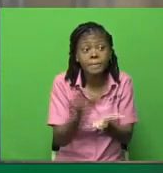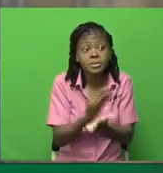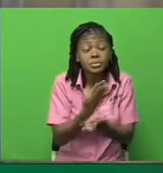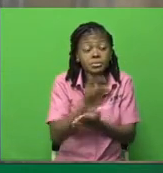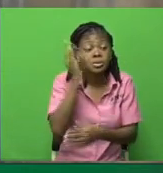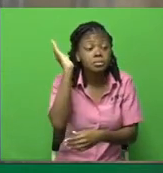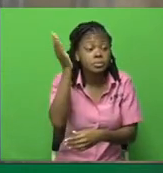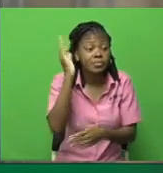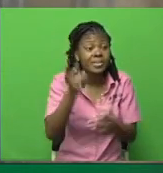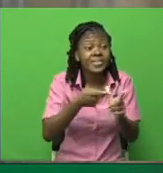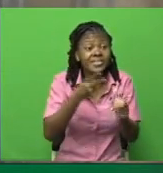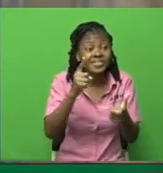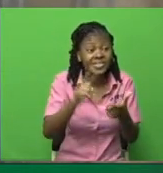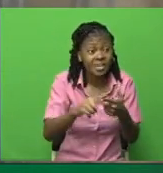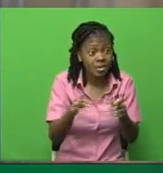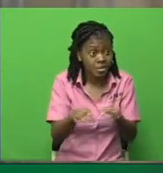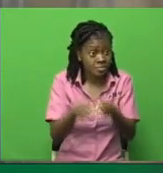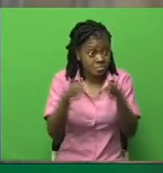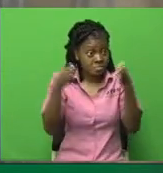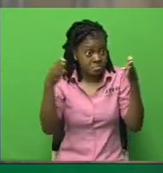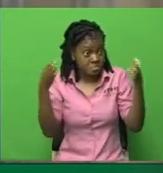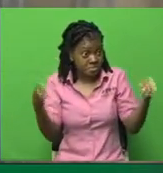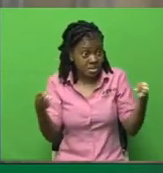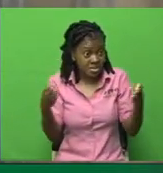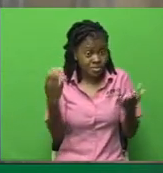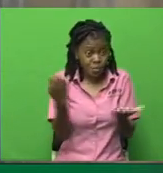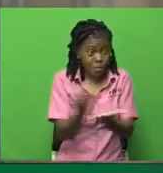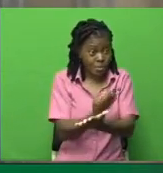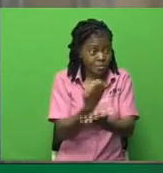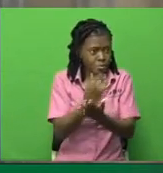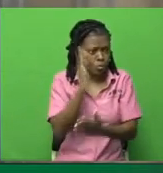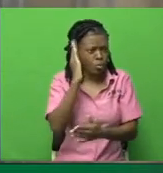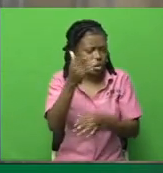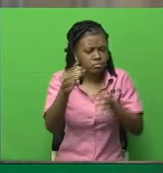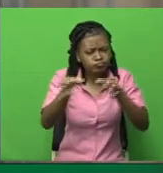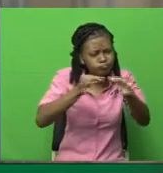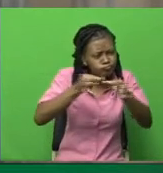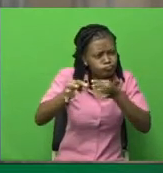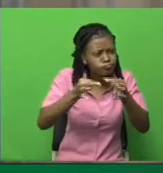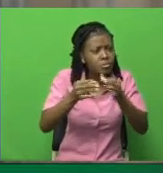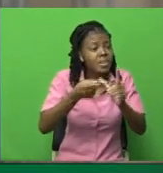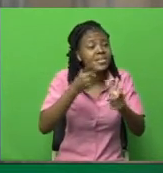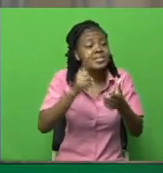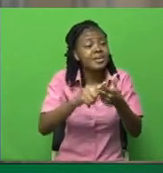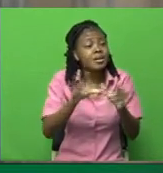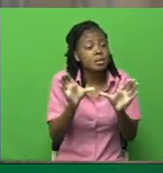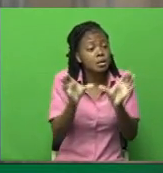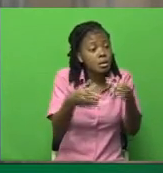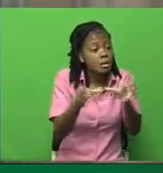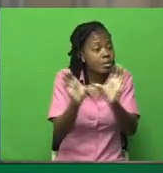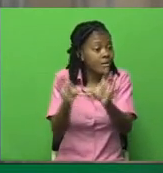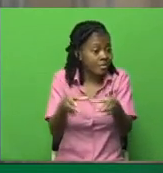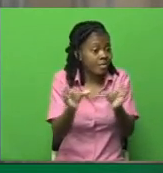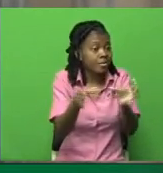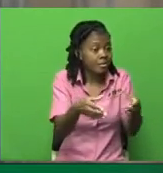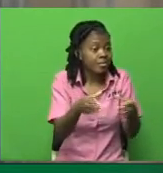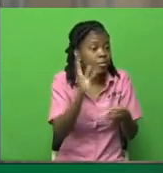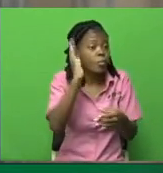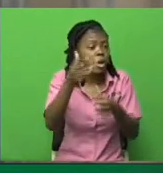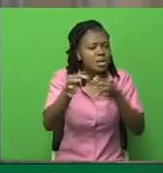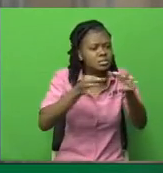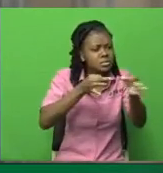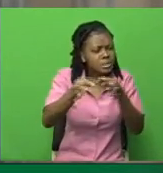economic fundamentals and the state of the economy I'll then look at sectoral details and failed broken promises